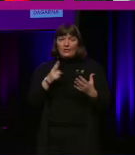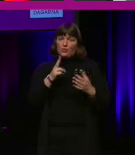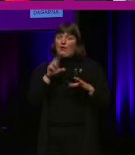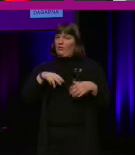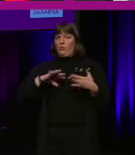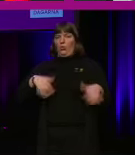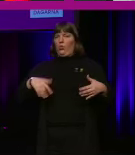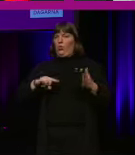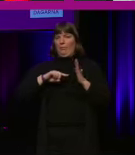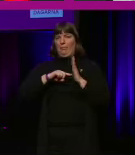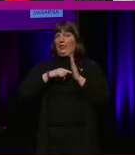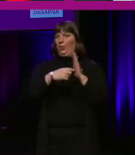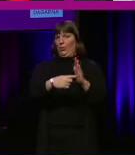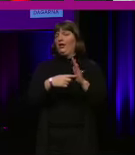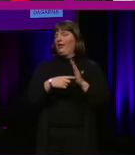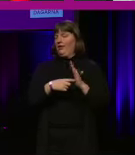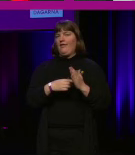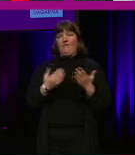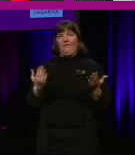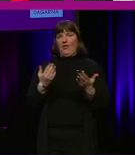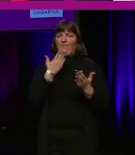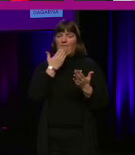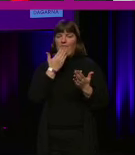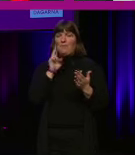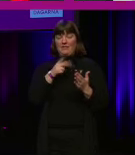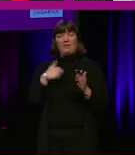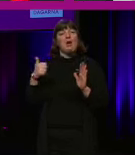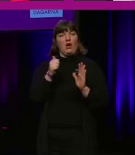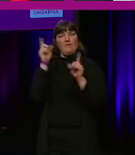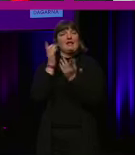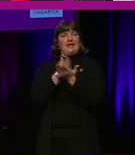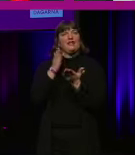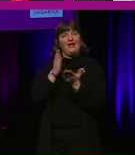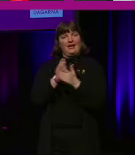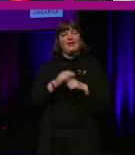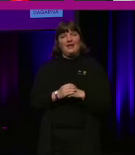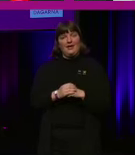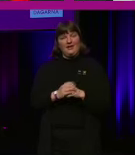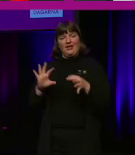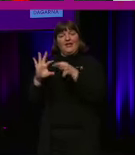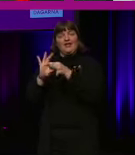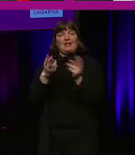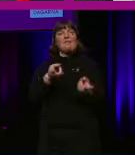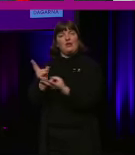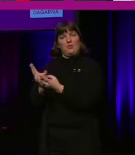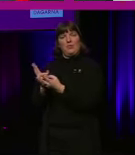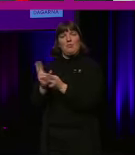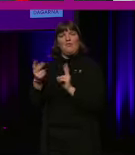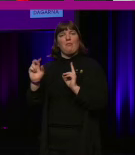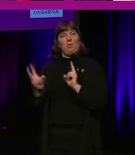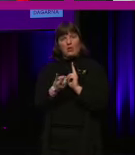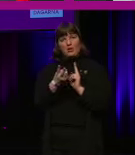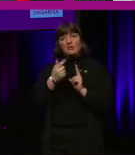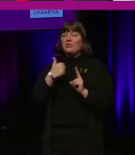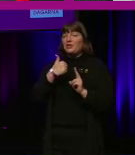emphasize the very need of human rights in addition to democracy. But I